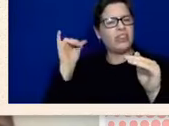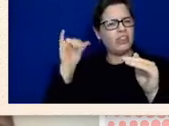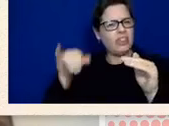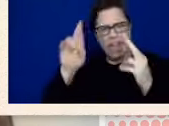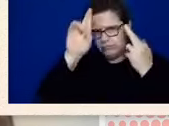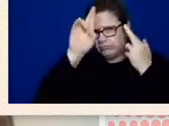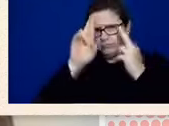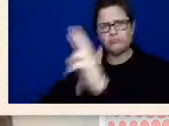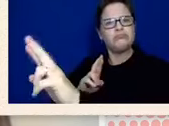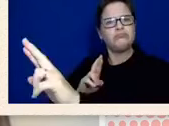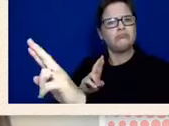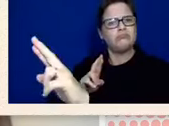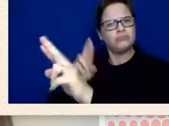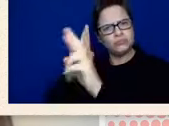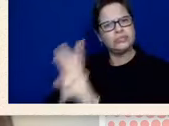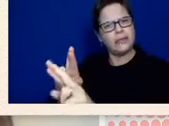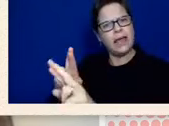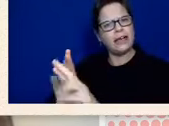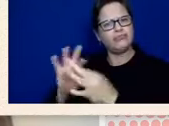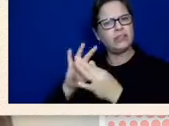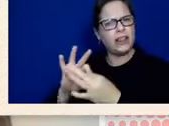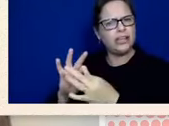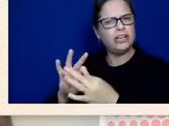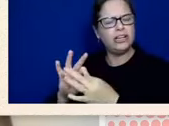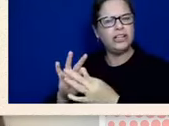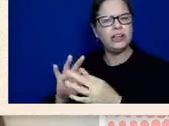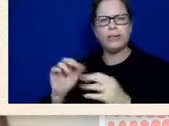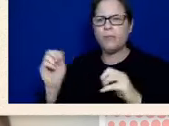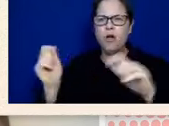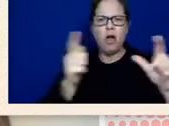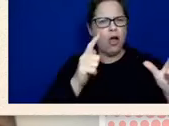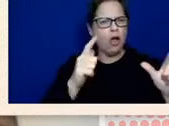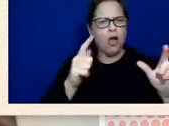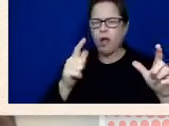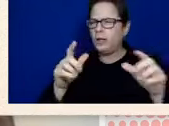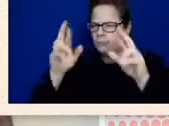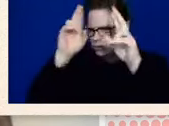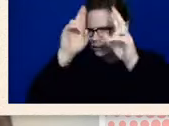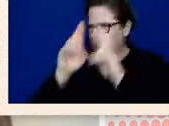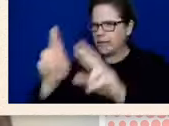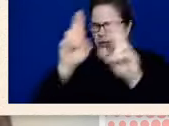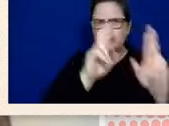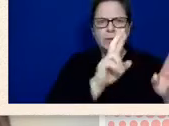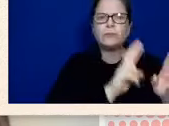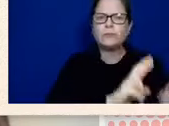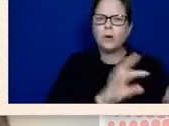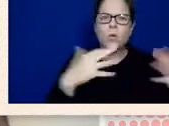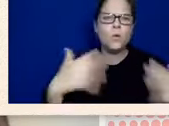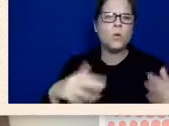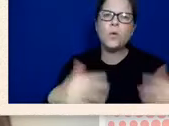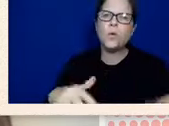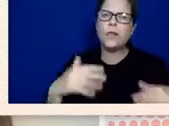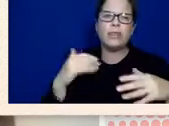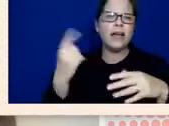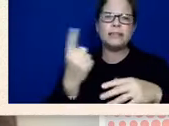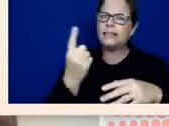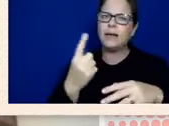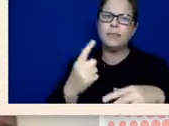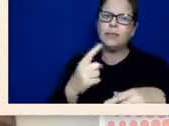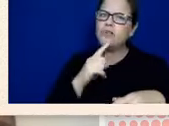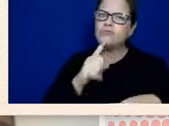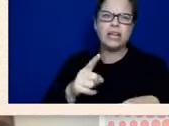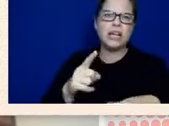of, relationship where everybody can, respect each other regardless of who they are, that's something that really helps in the long